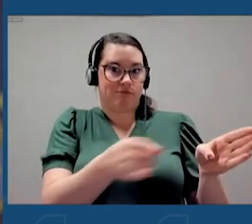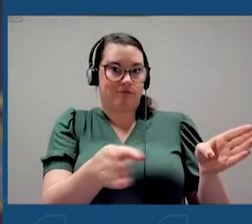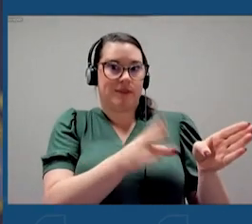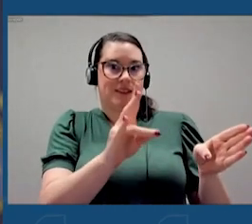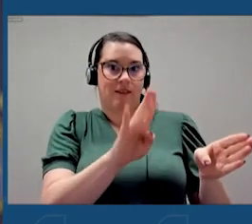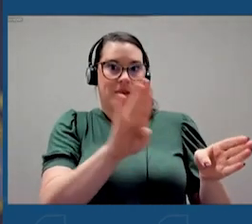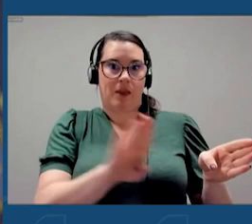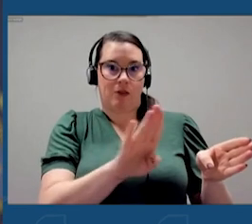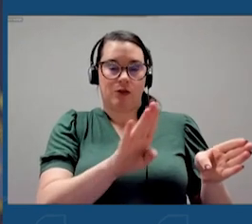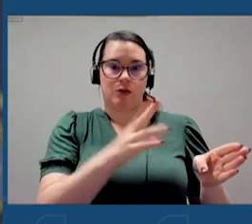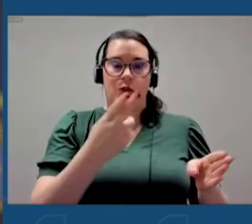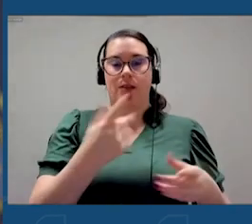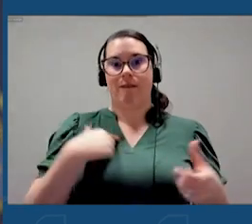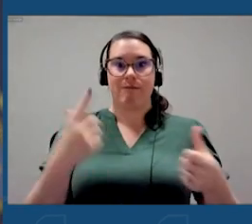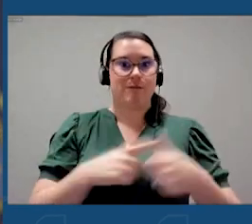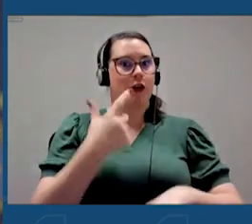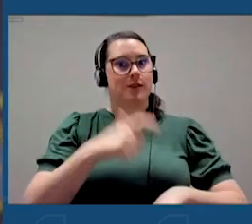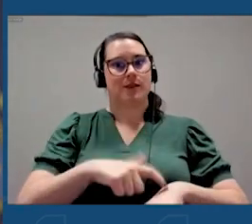historic.